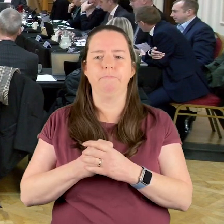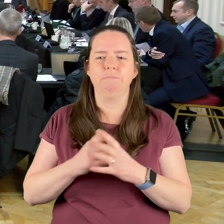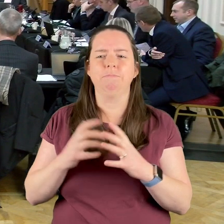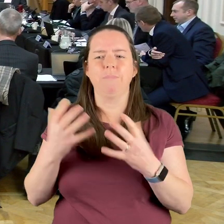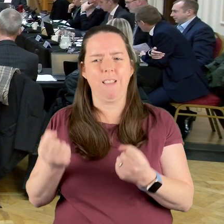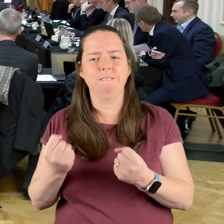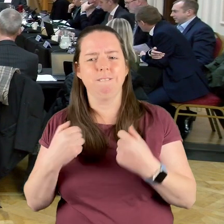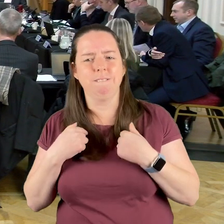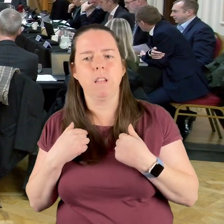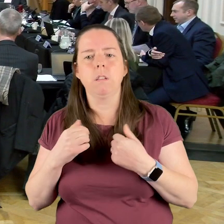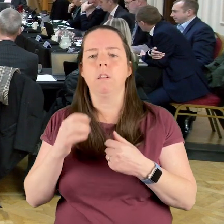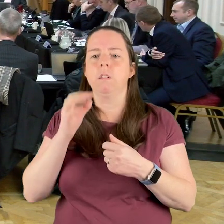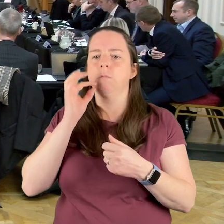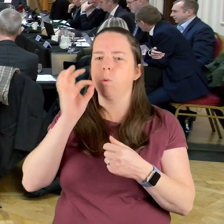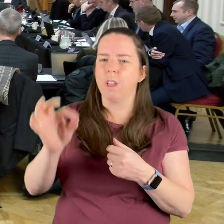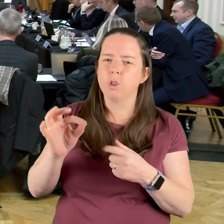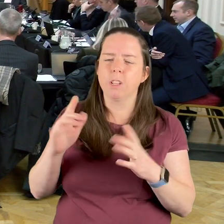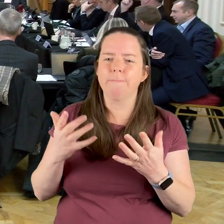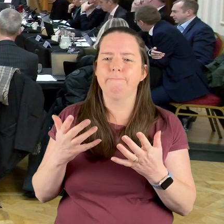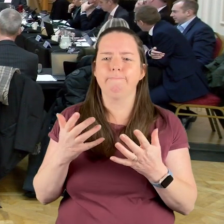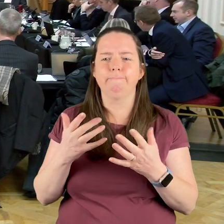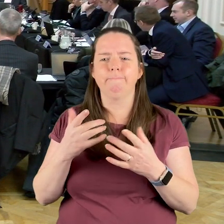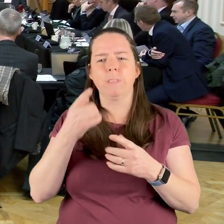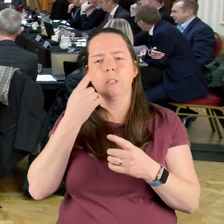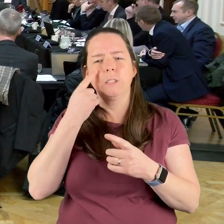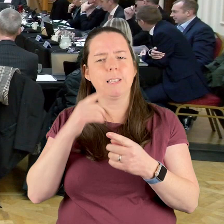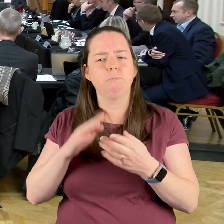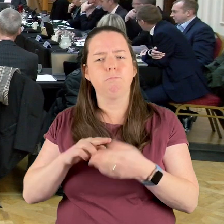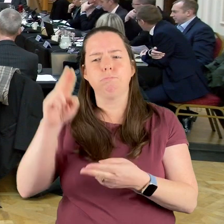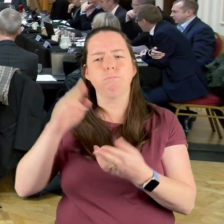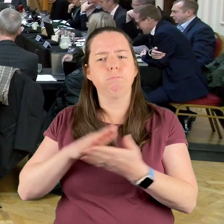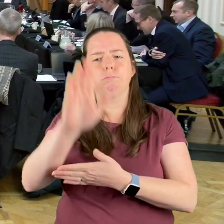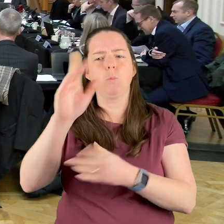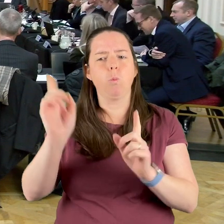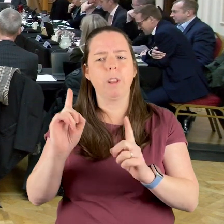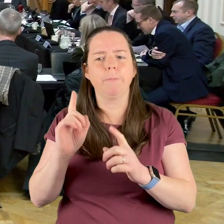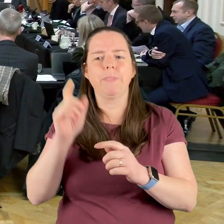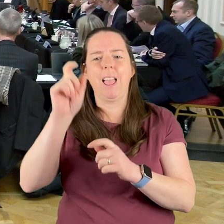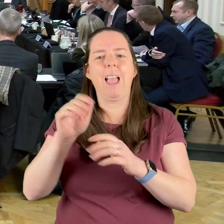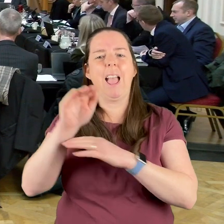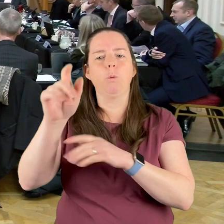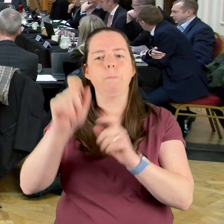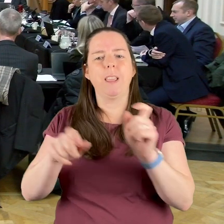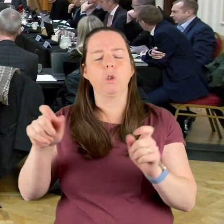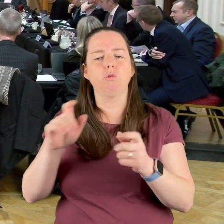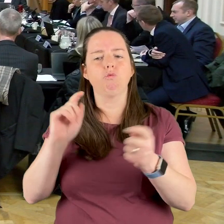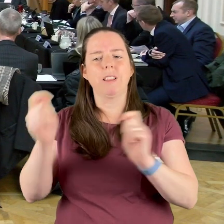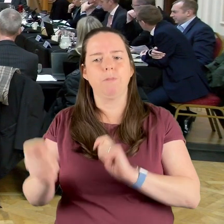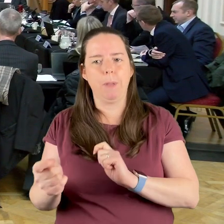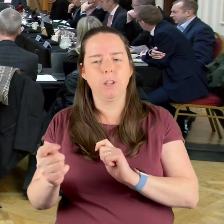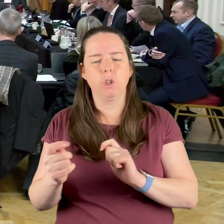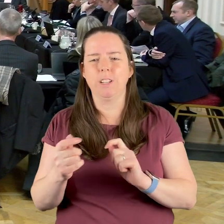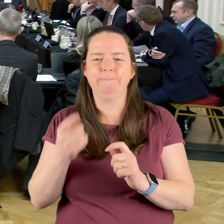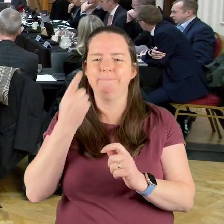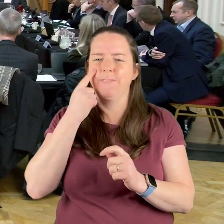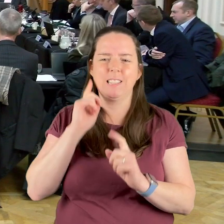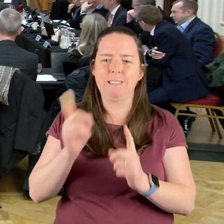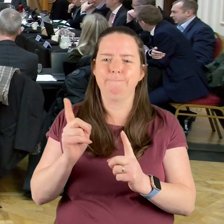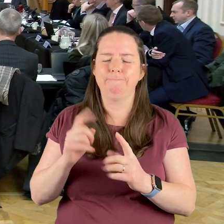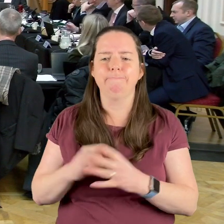congratulations is my first thing, but there's a but, isn't there? So I suppose my question is, the bit that I probably don't see accelerate as